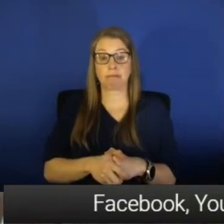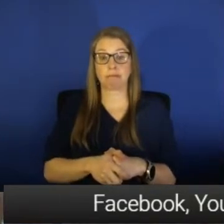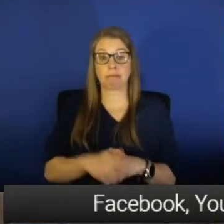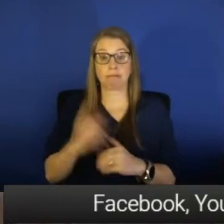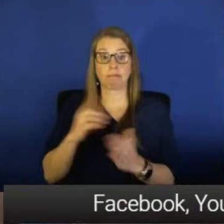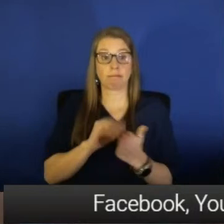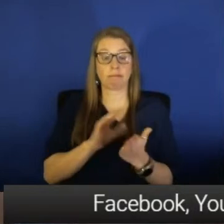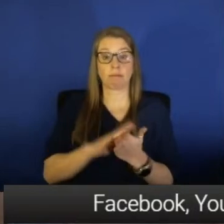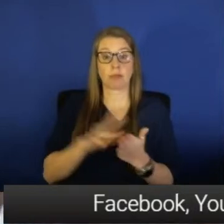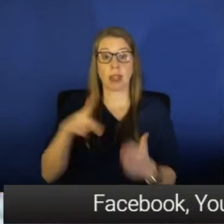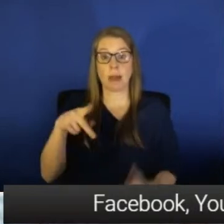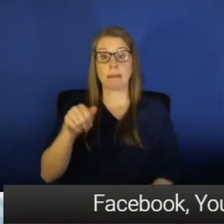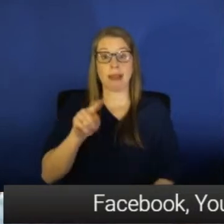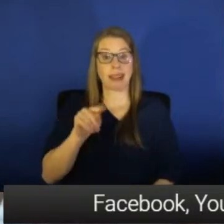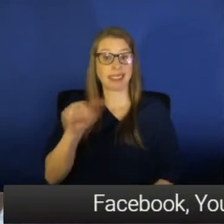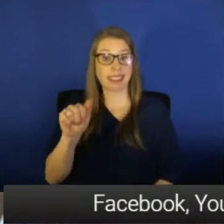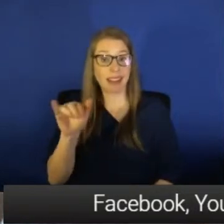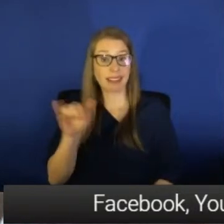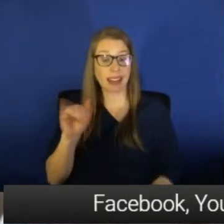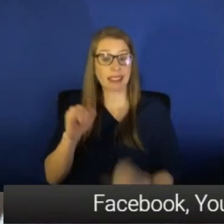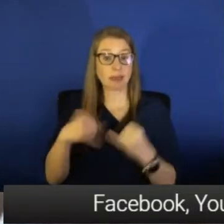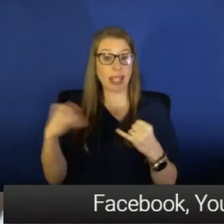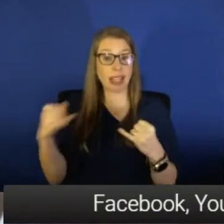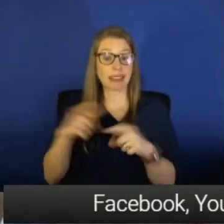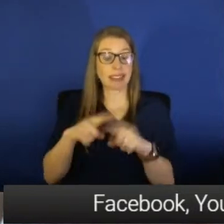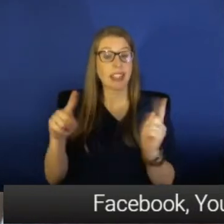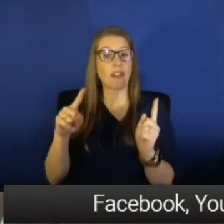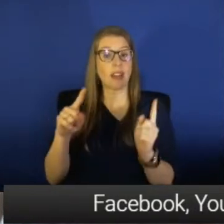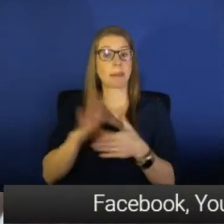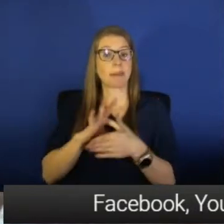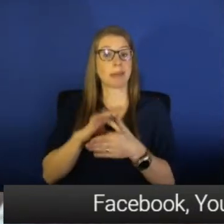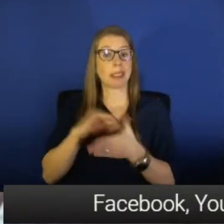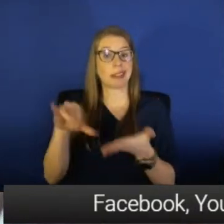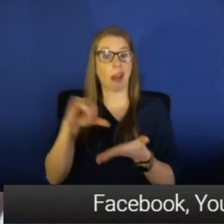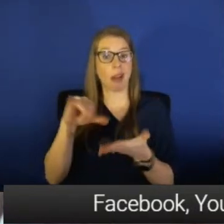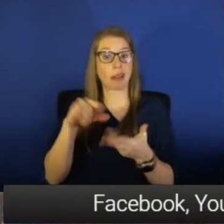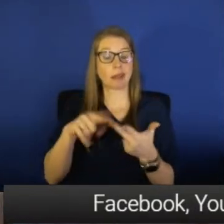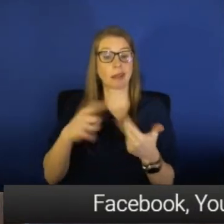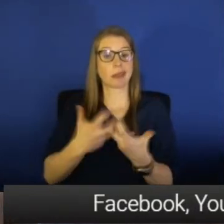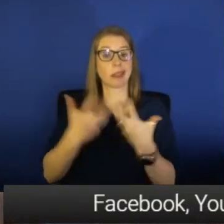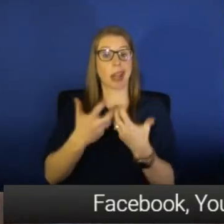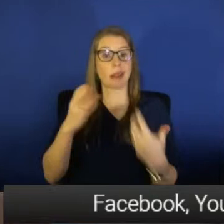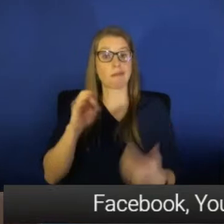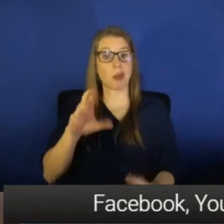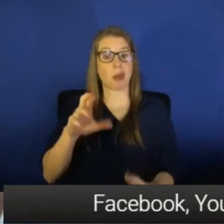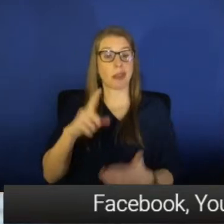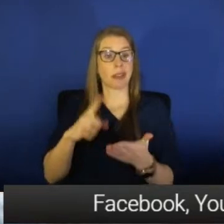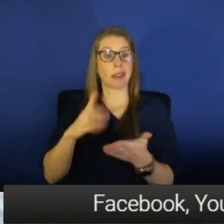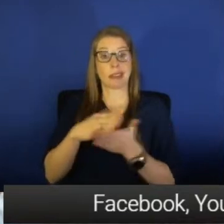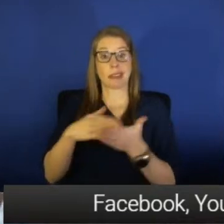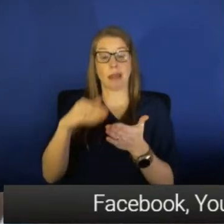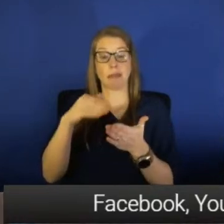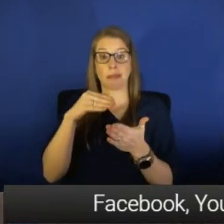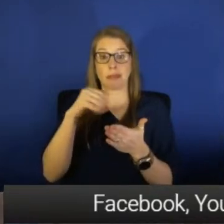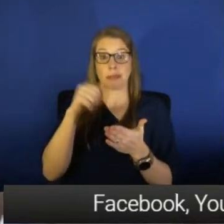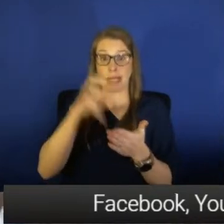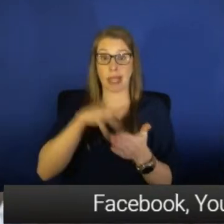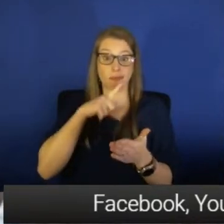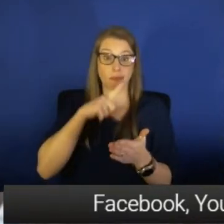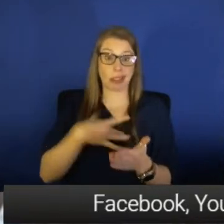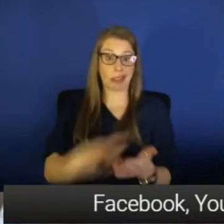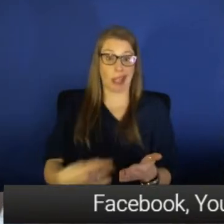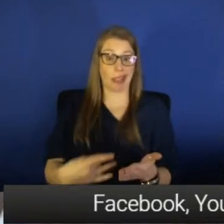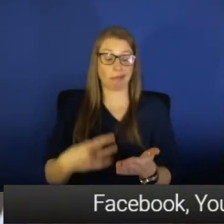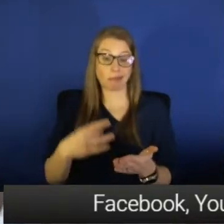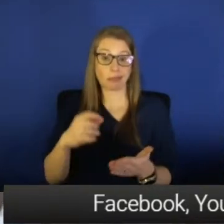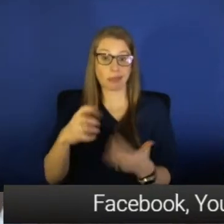always pasta, like spaghetti, with different meat sauces. They have a salad bar. Believe it or not, some guys really like the salad bar, and they kind of know